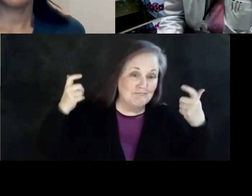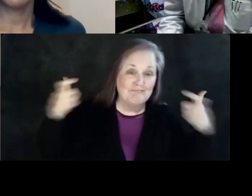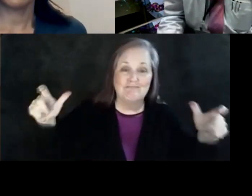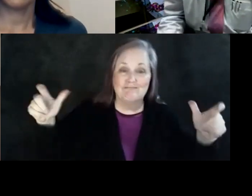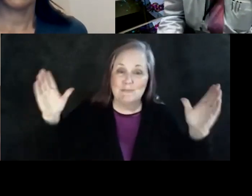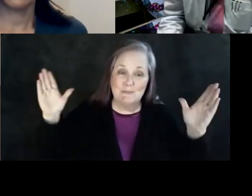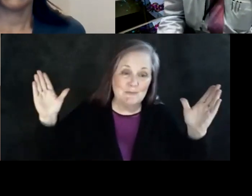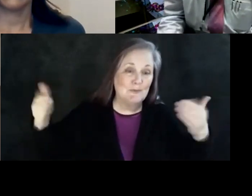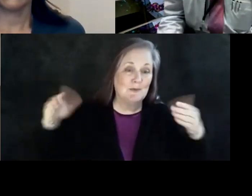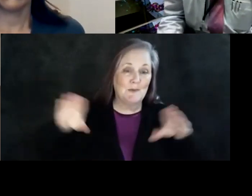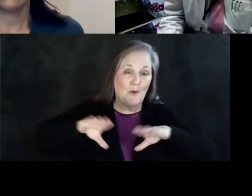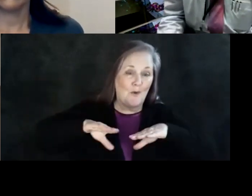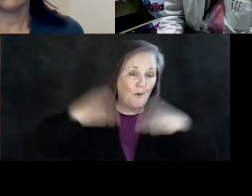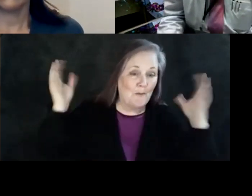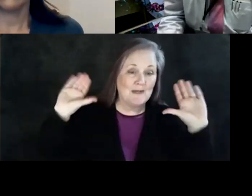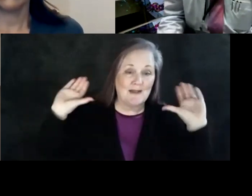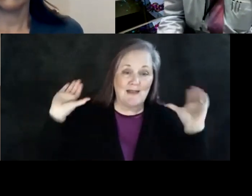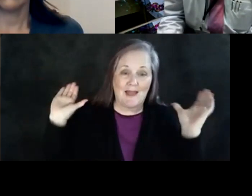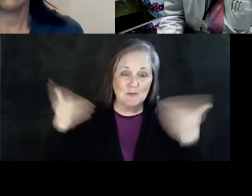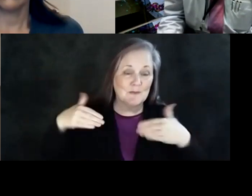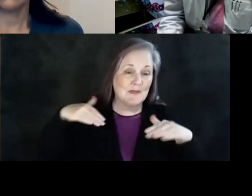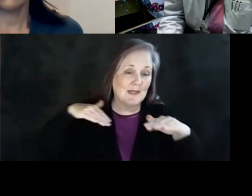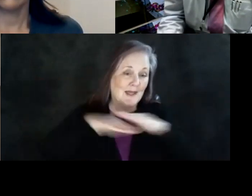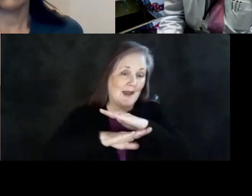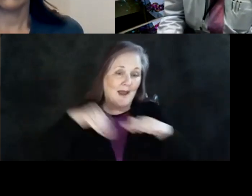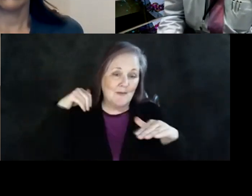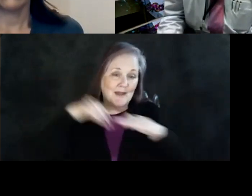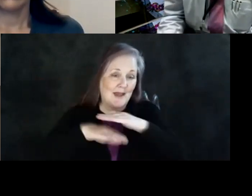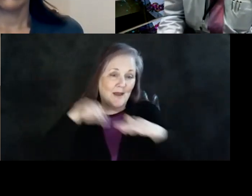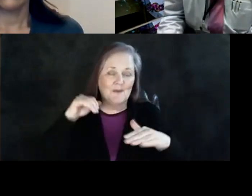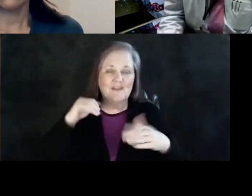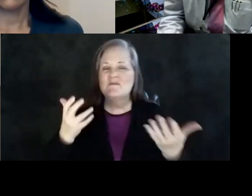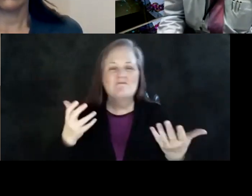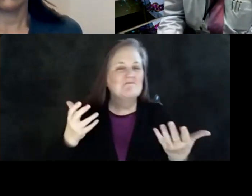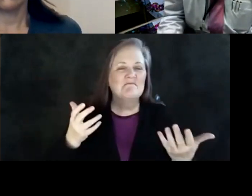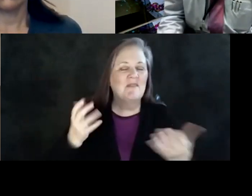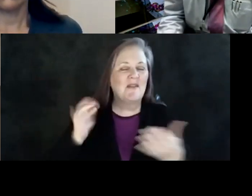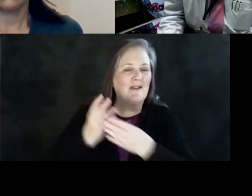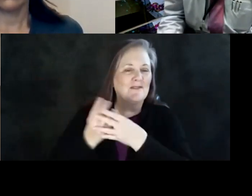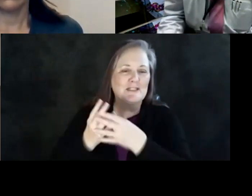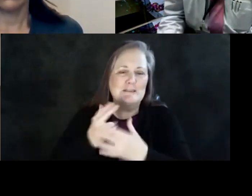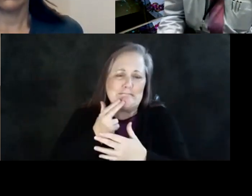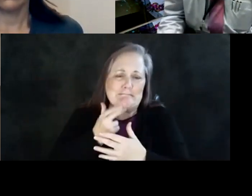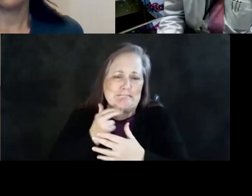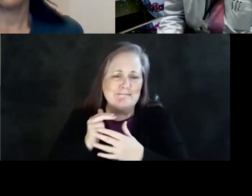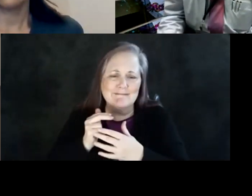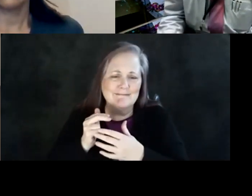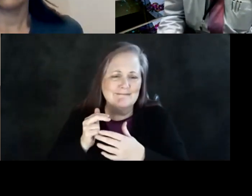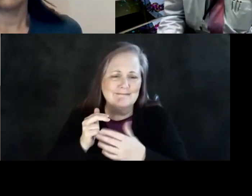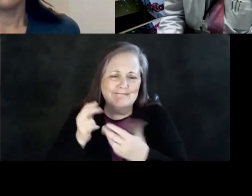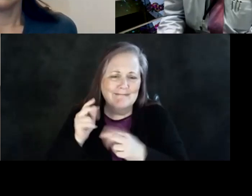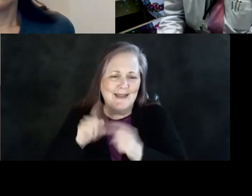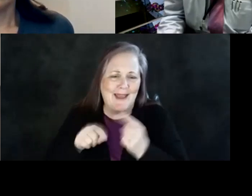open, or like a classroom where people are going in and out, it might not be as effective. It